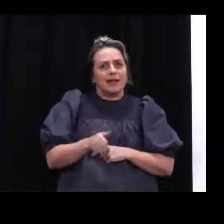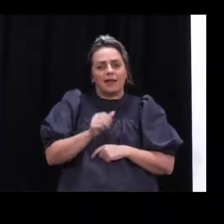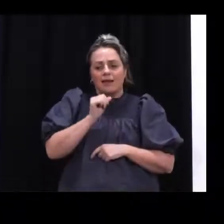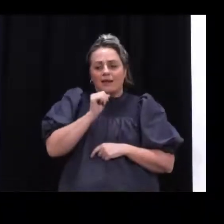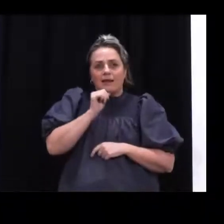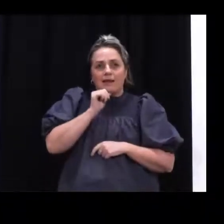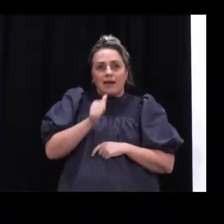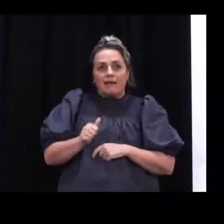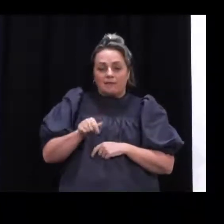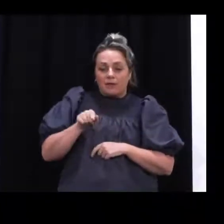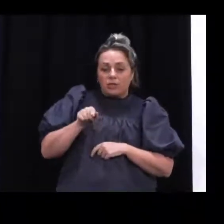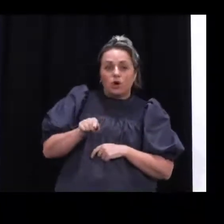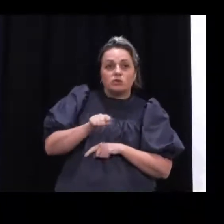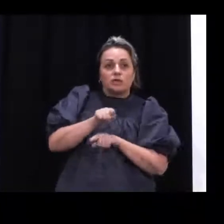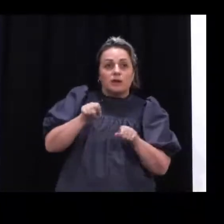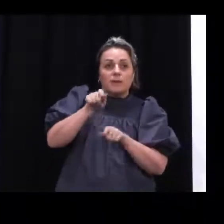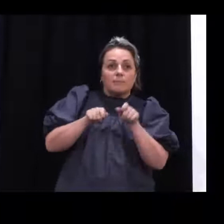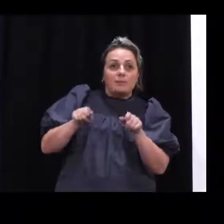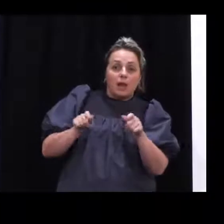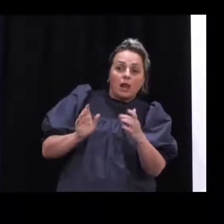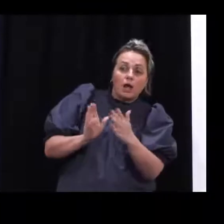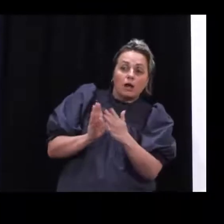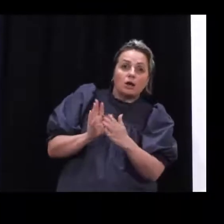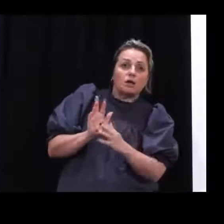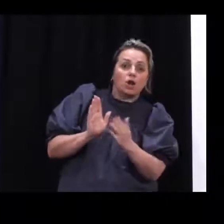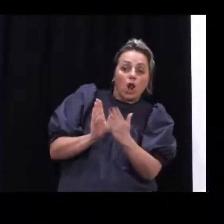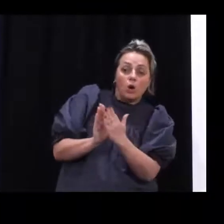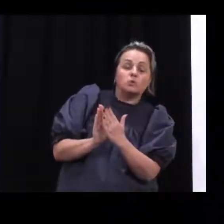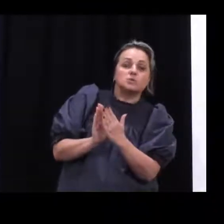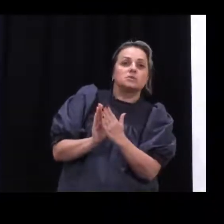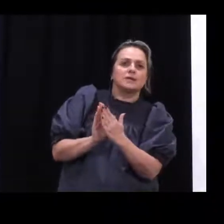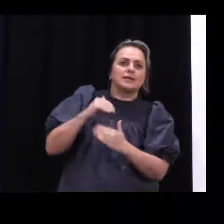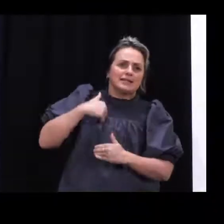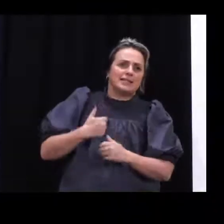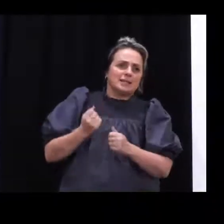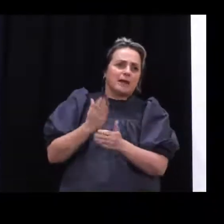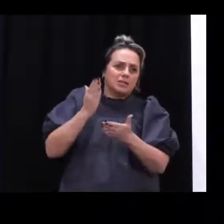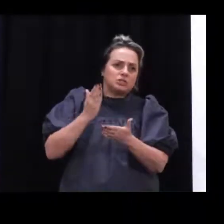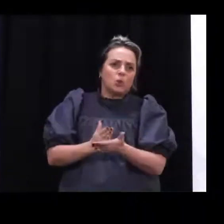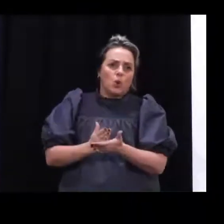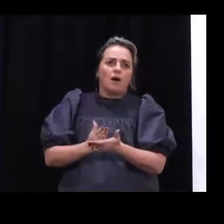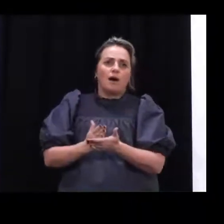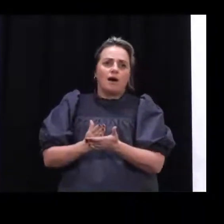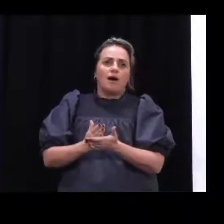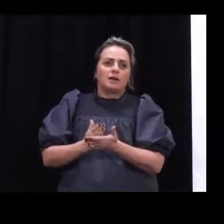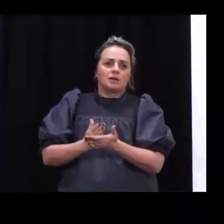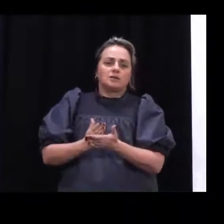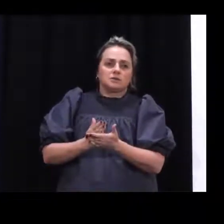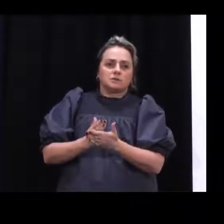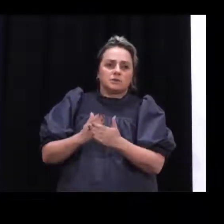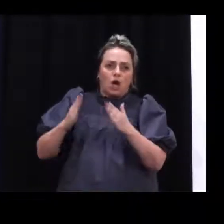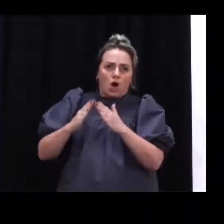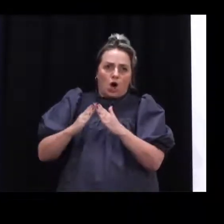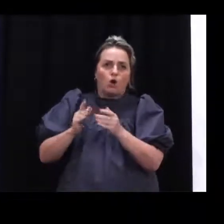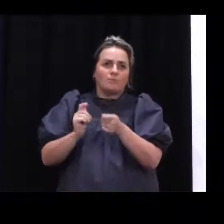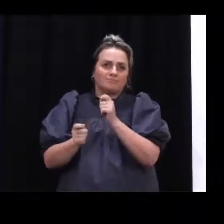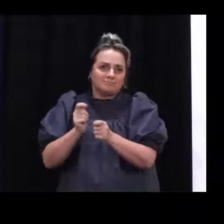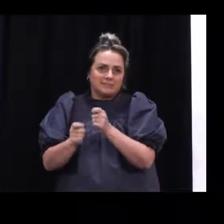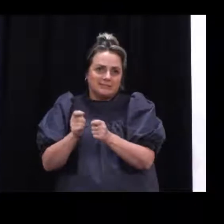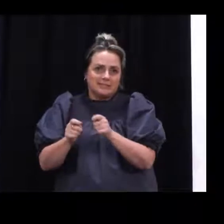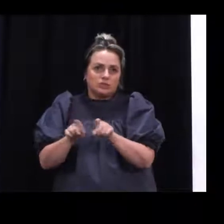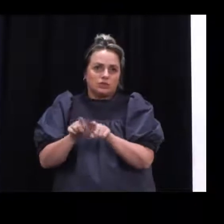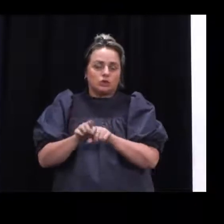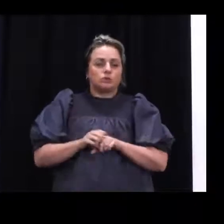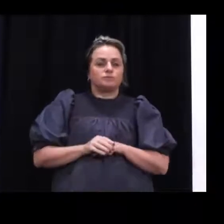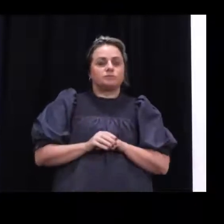that 14-day period through and having that day 12 test. Now, this latest bounce in numbers is not unexpected. We did